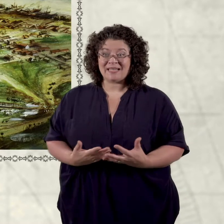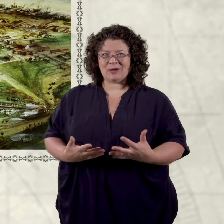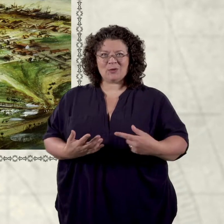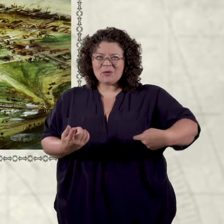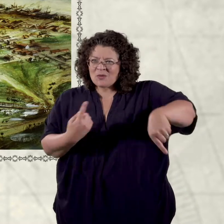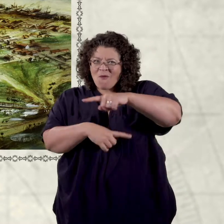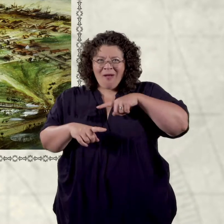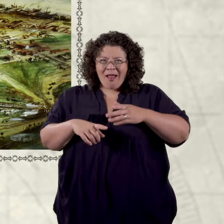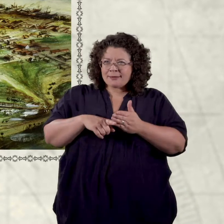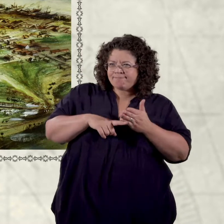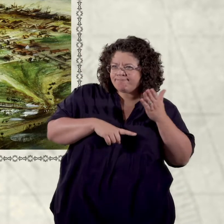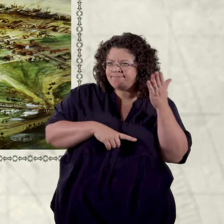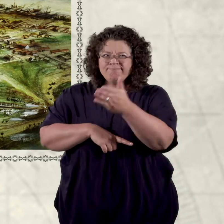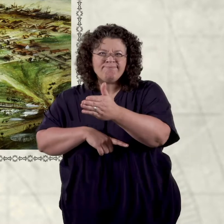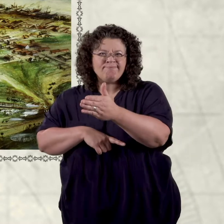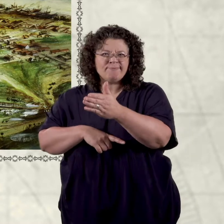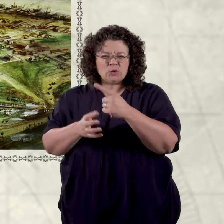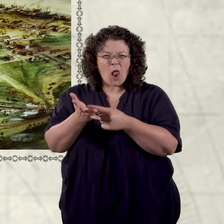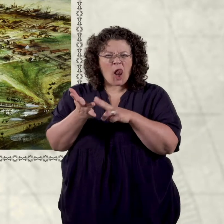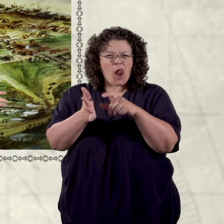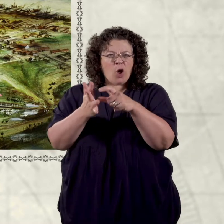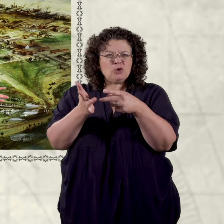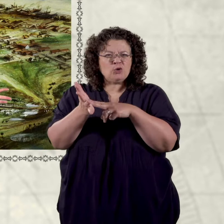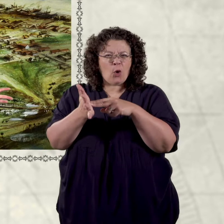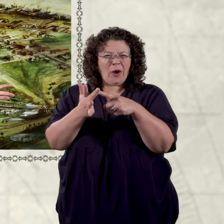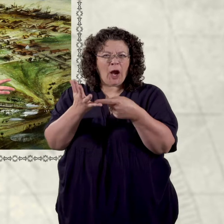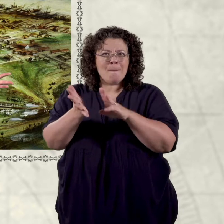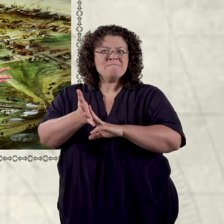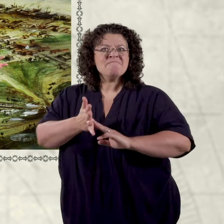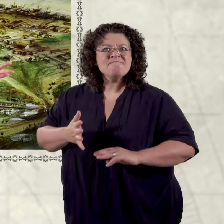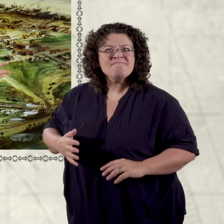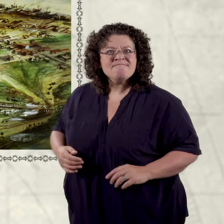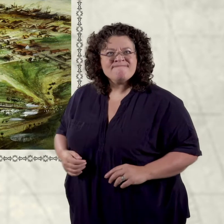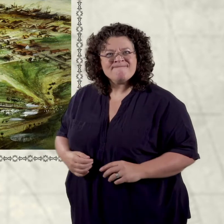Here we go, to Londonium.